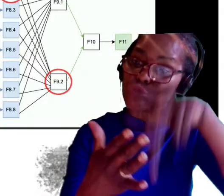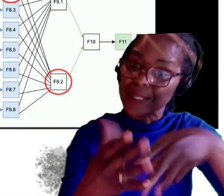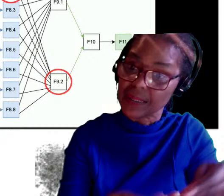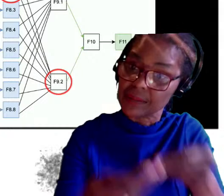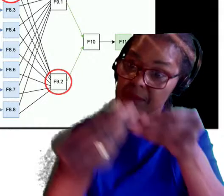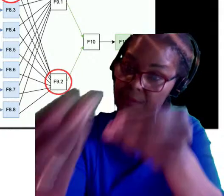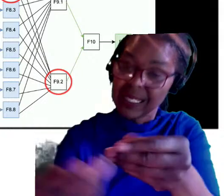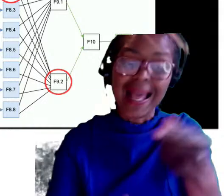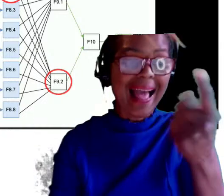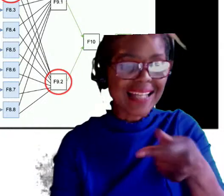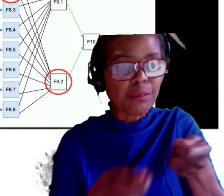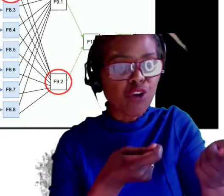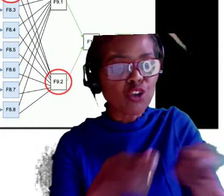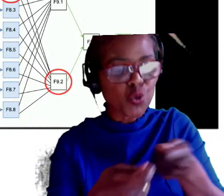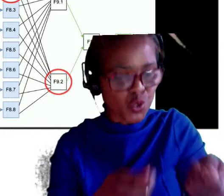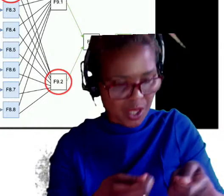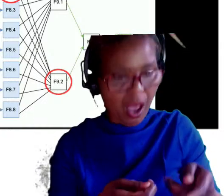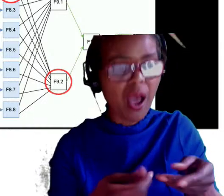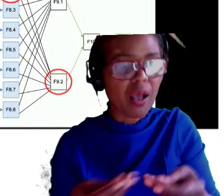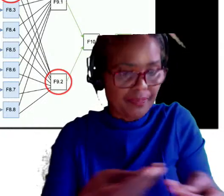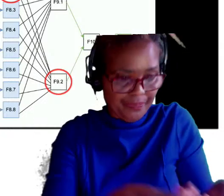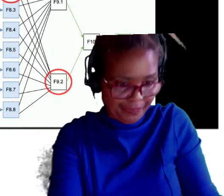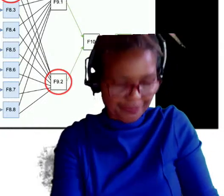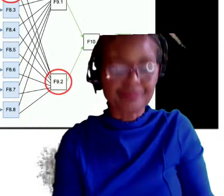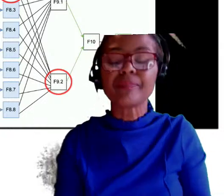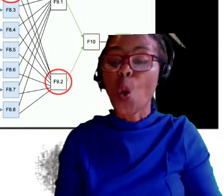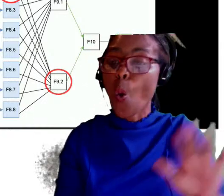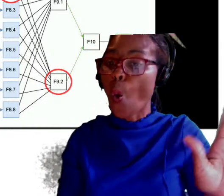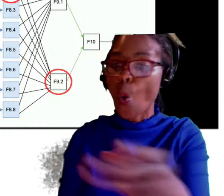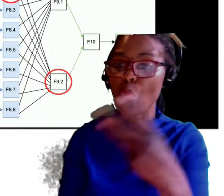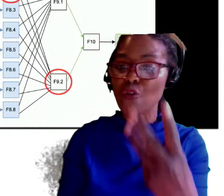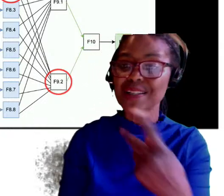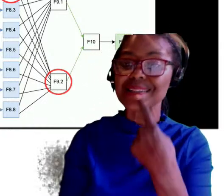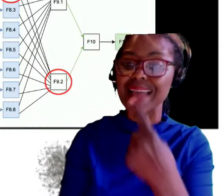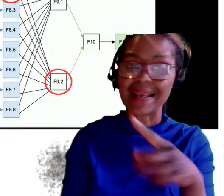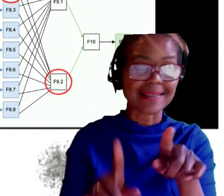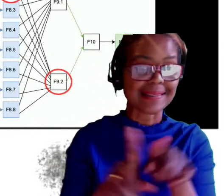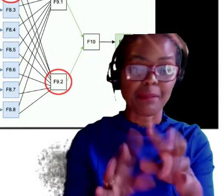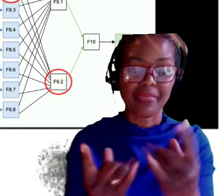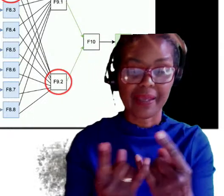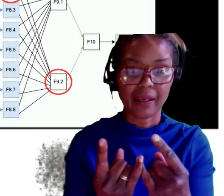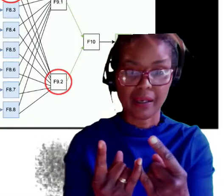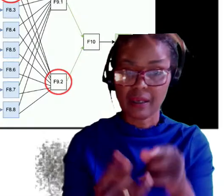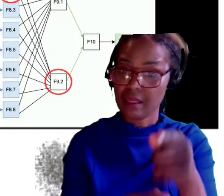This is a great play, you don't need the alternative versions.